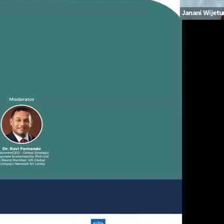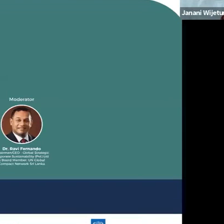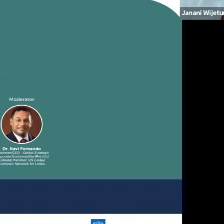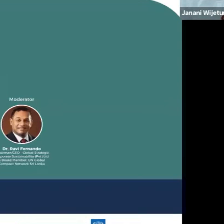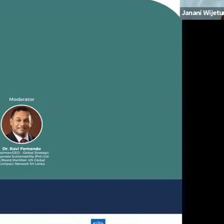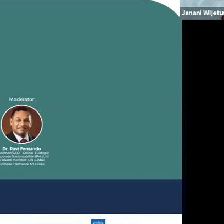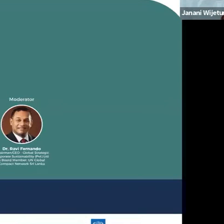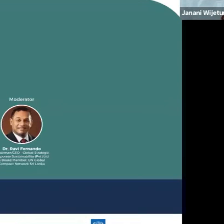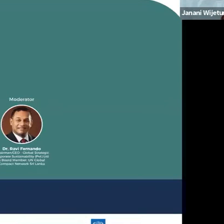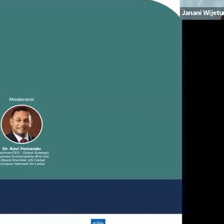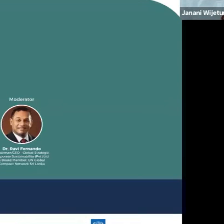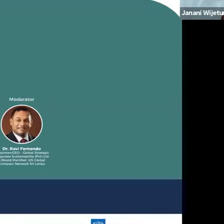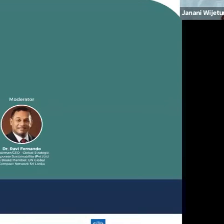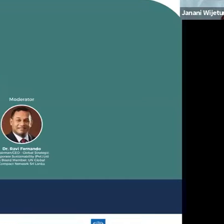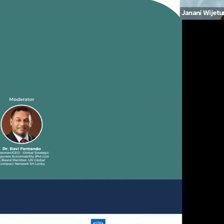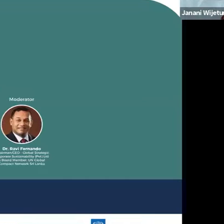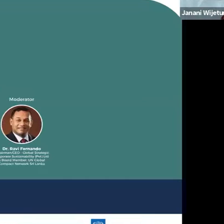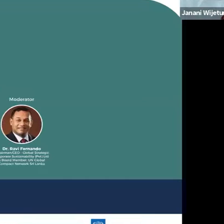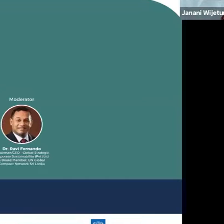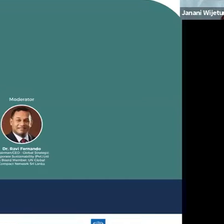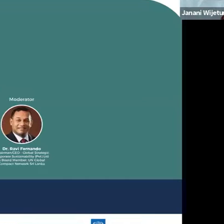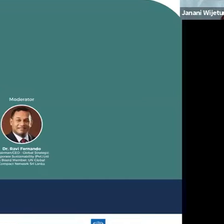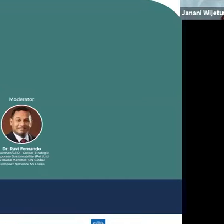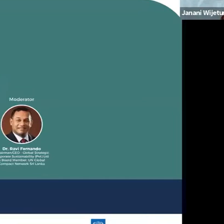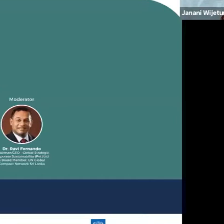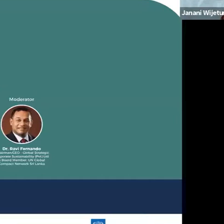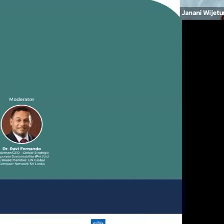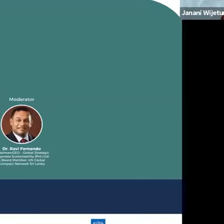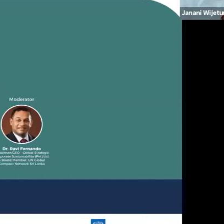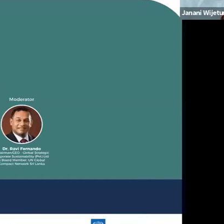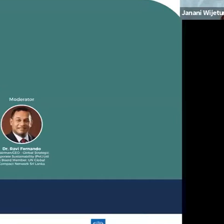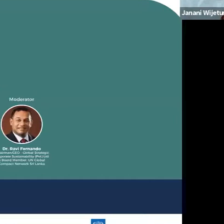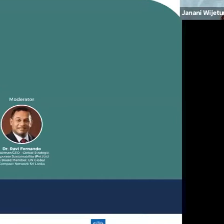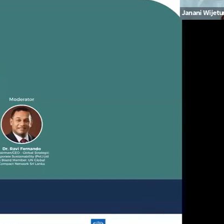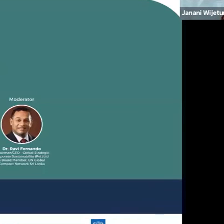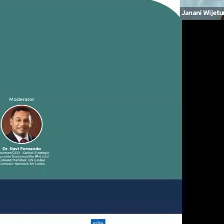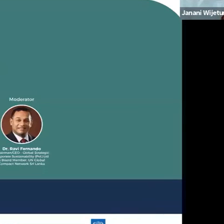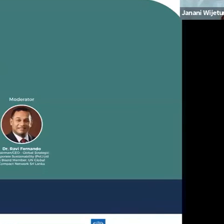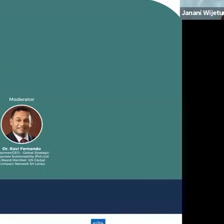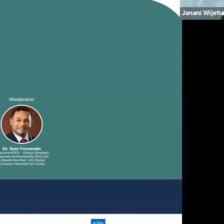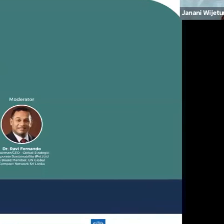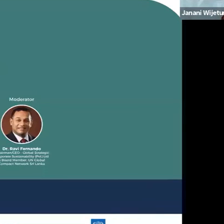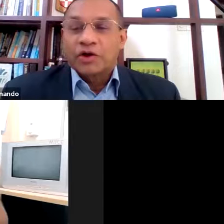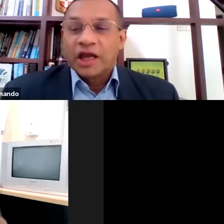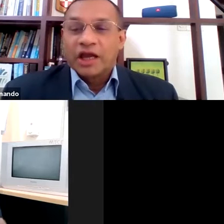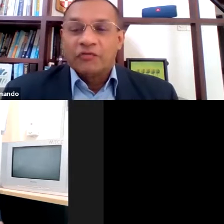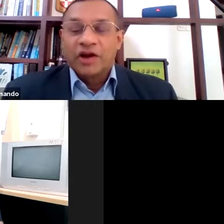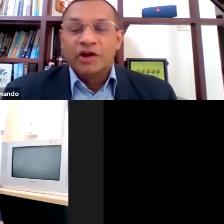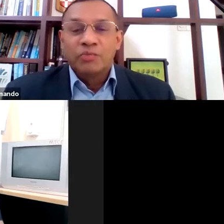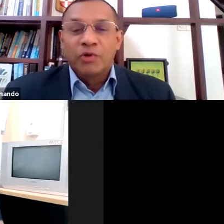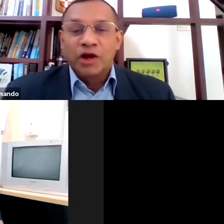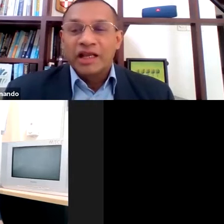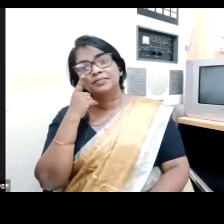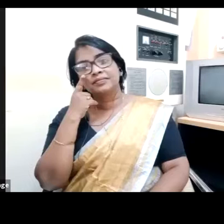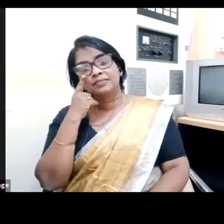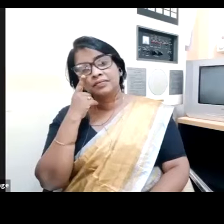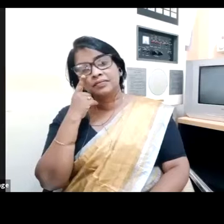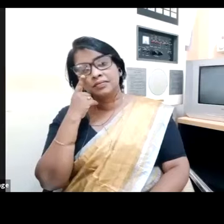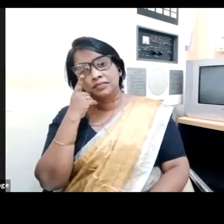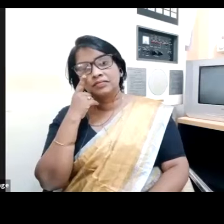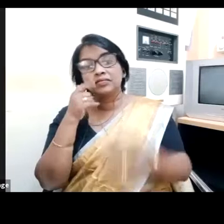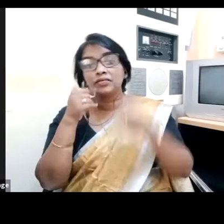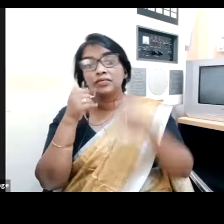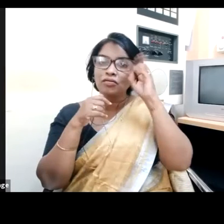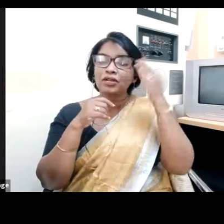since February of 2021. Dr. Fernando, over to you. Okay, a very good morning, ladies